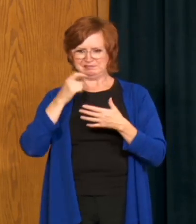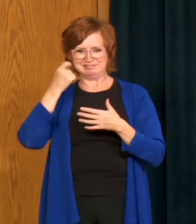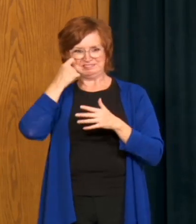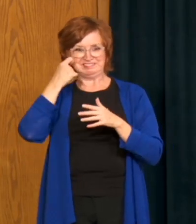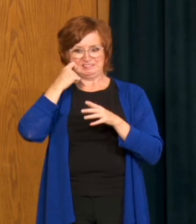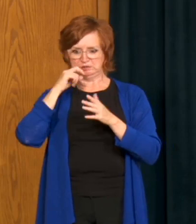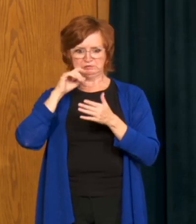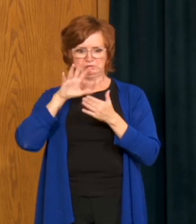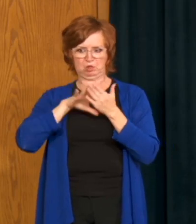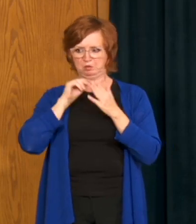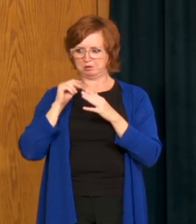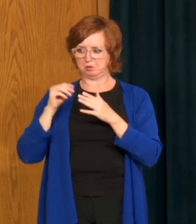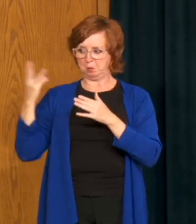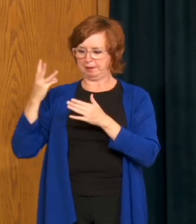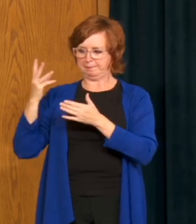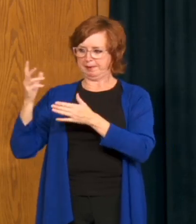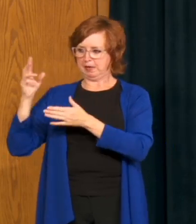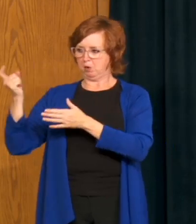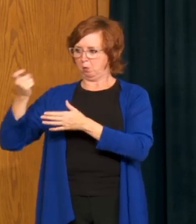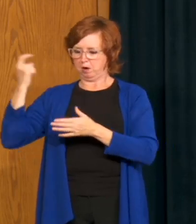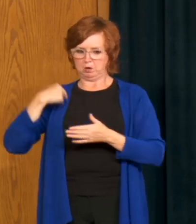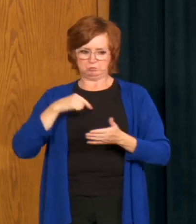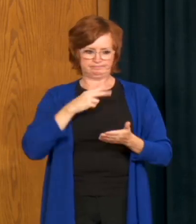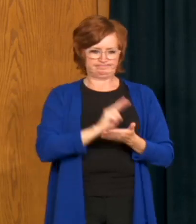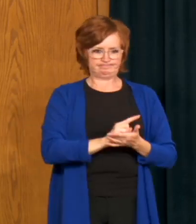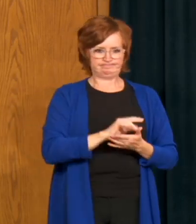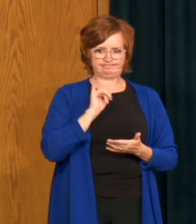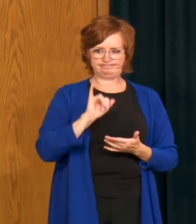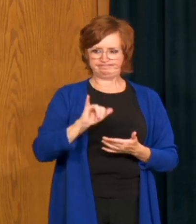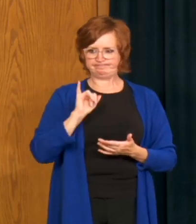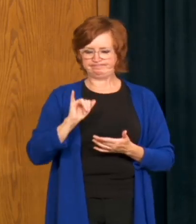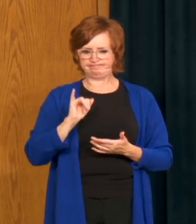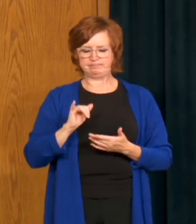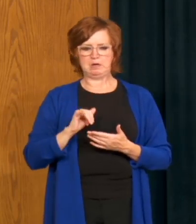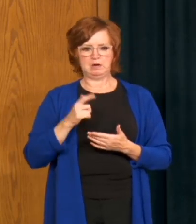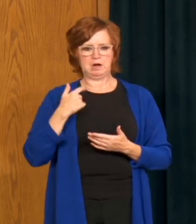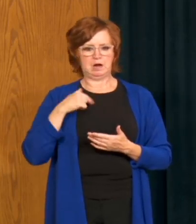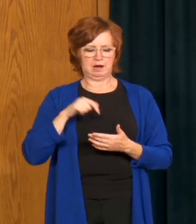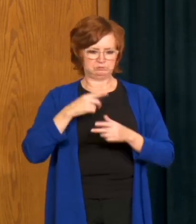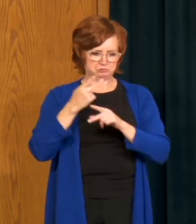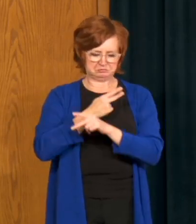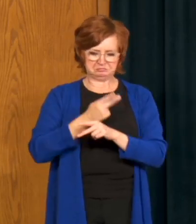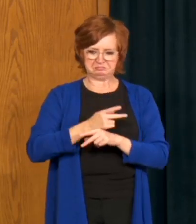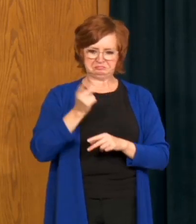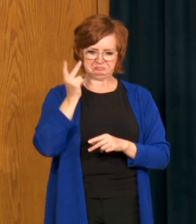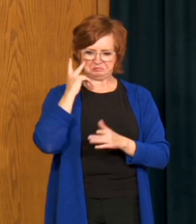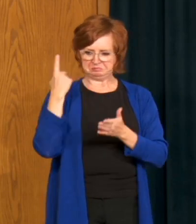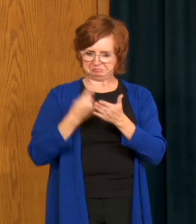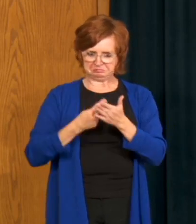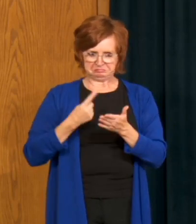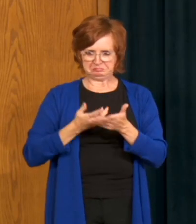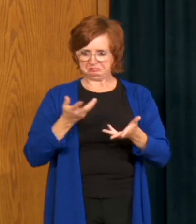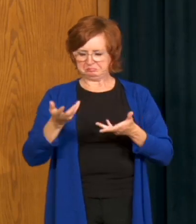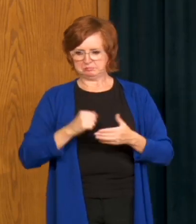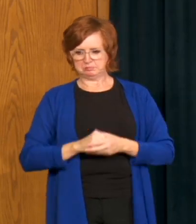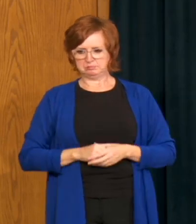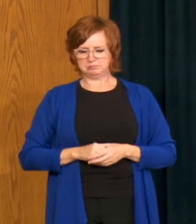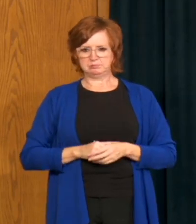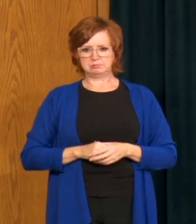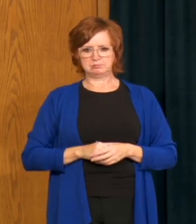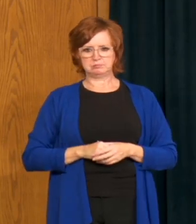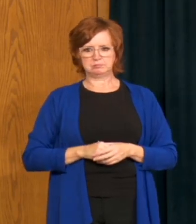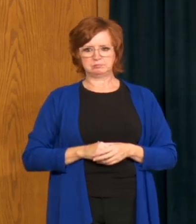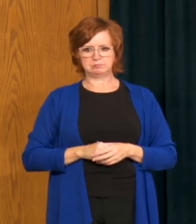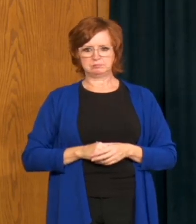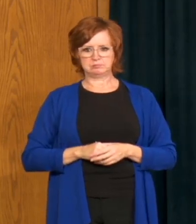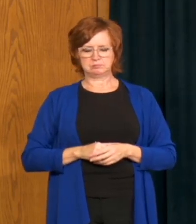about. We felt every decision is well, this particular decision was made in the isolation that we felt